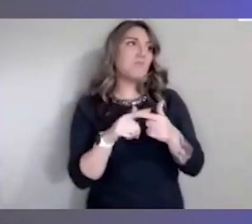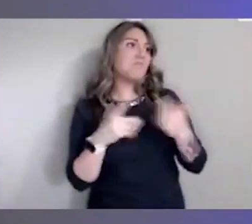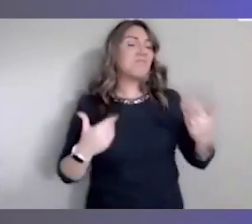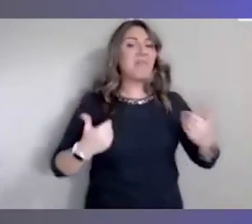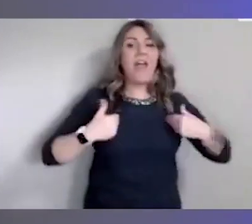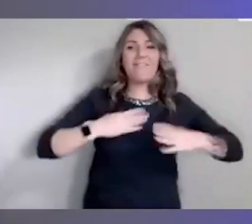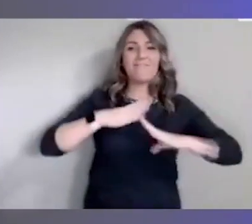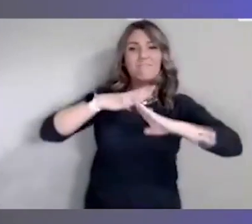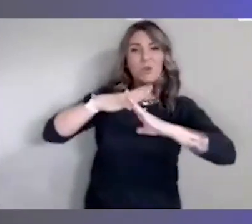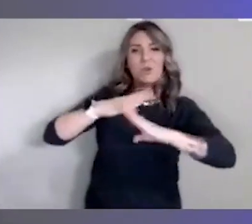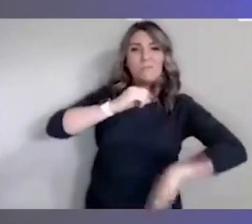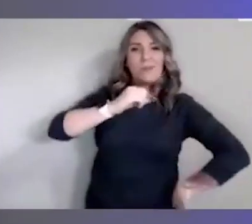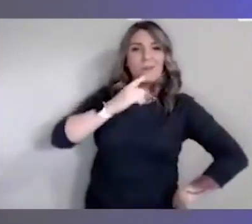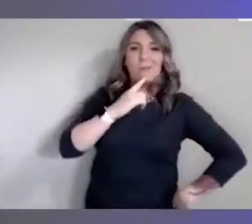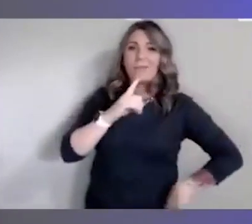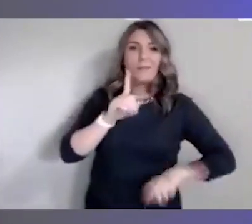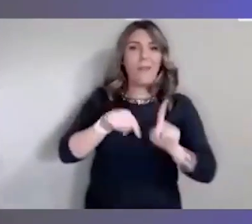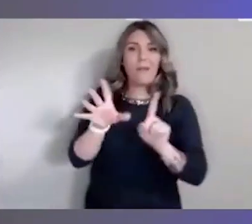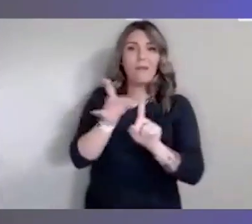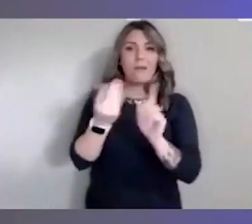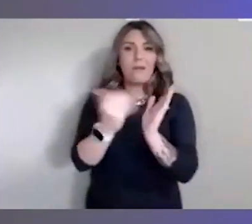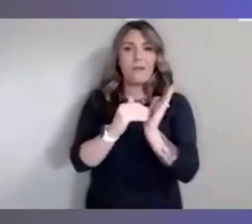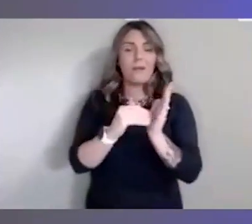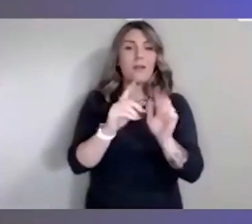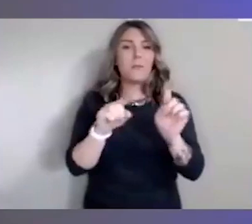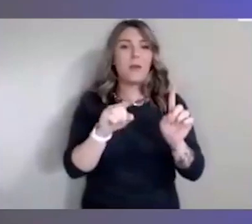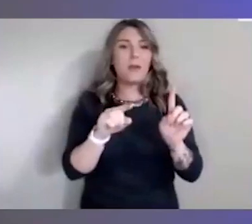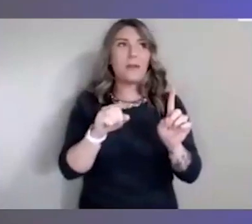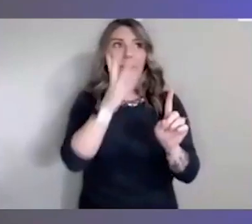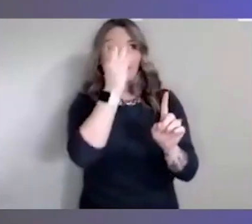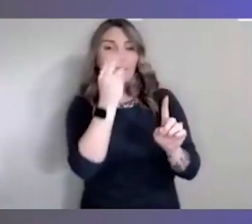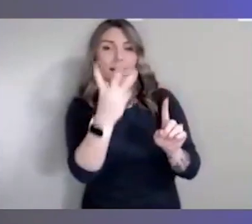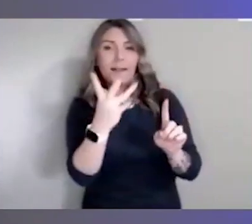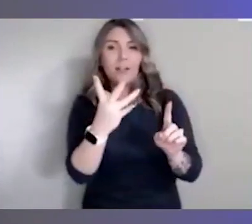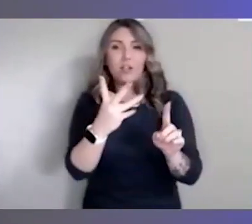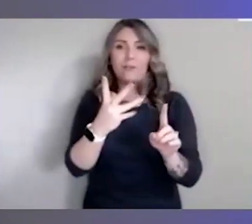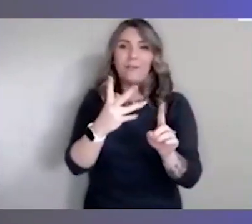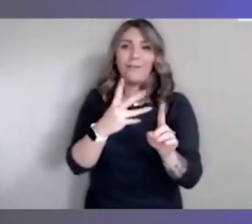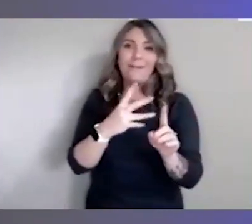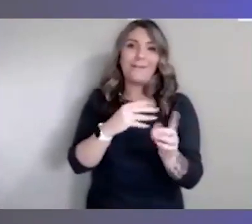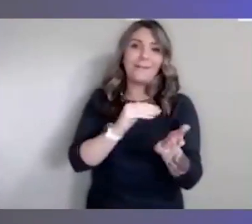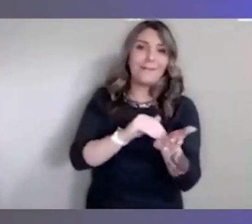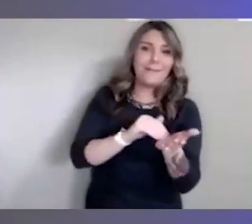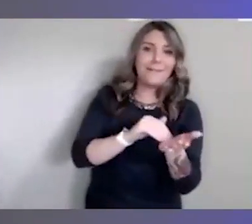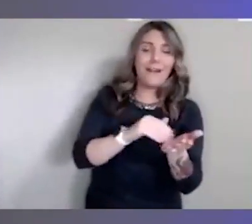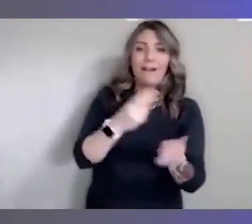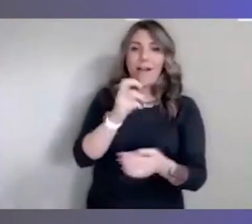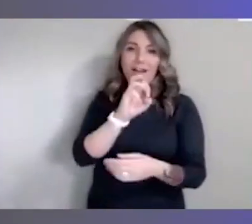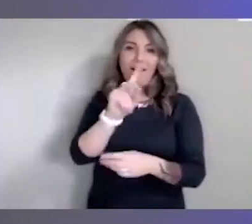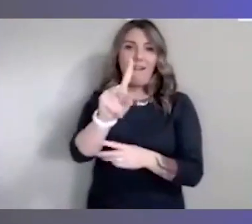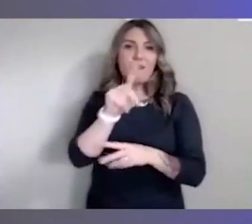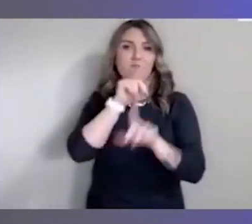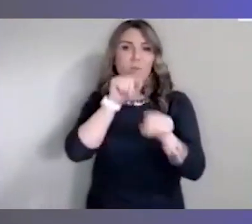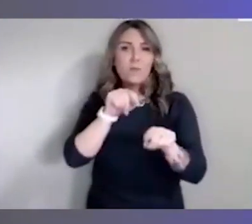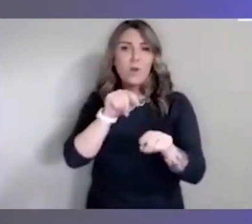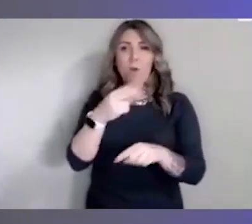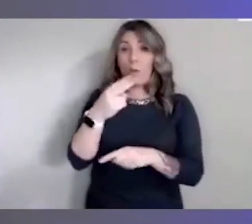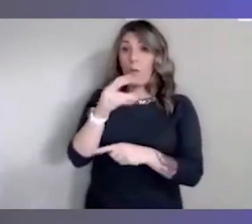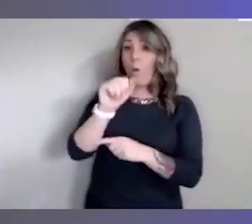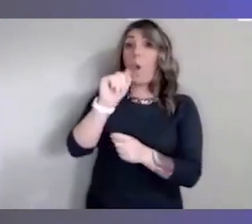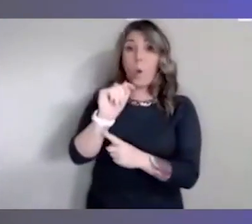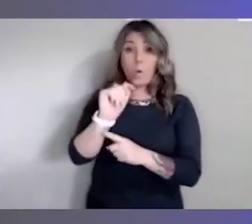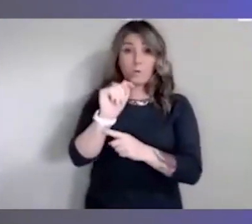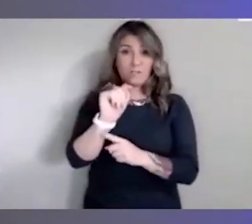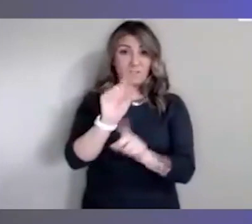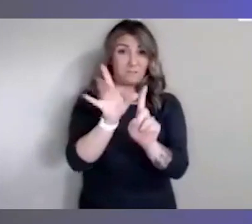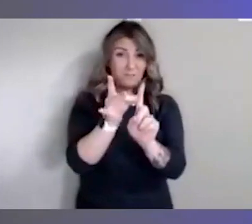it. But so the data that Doc Hawk, reported today, that that host immunity is not as strong as what the immunity